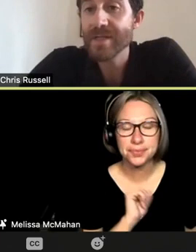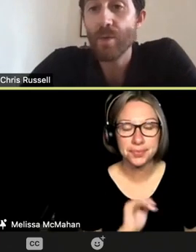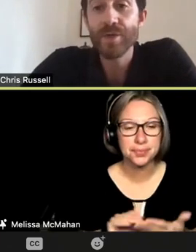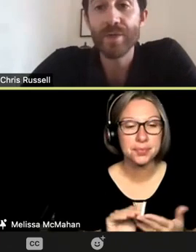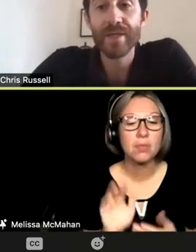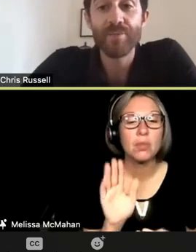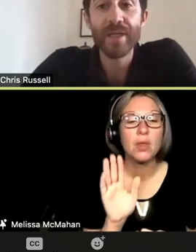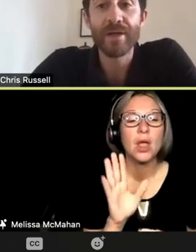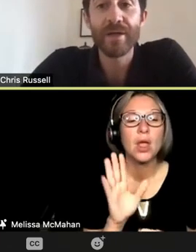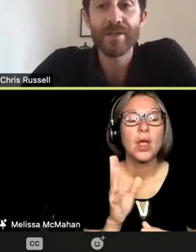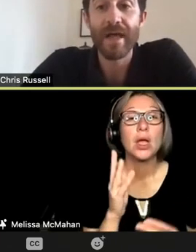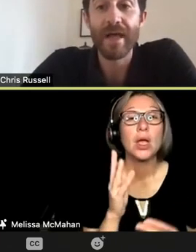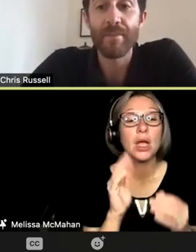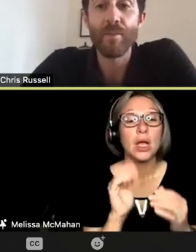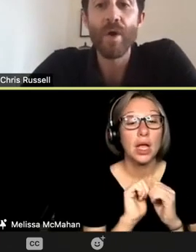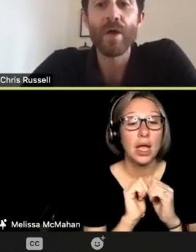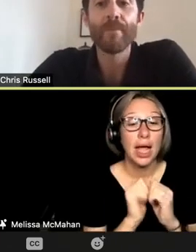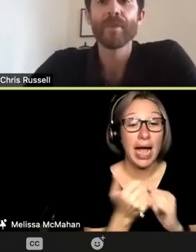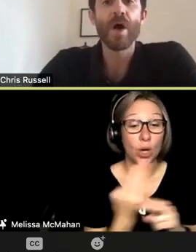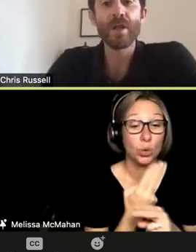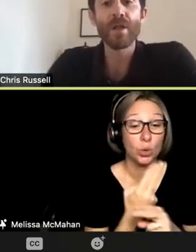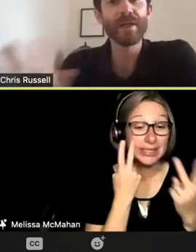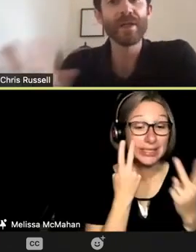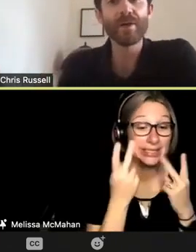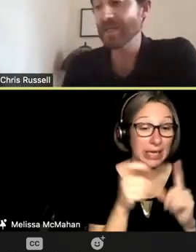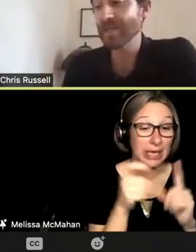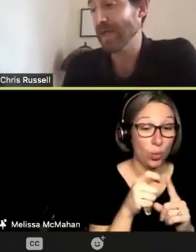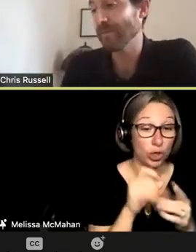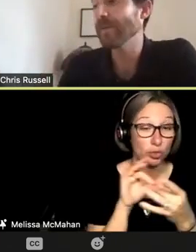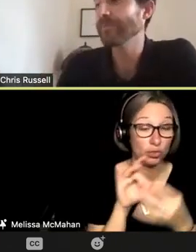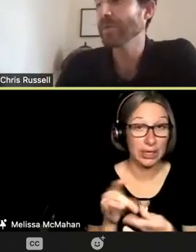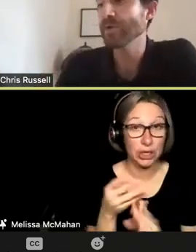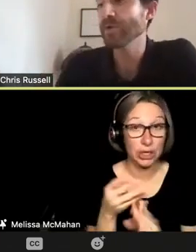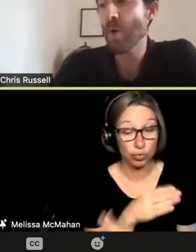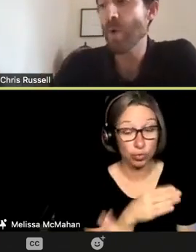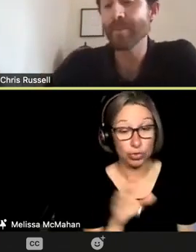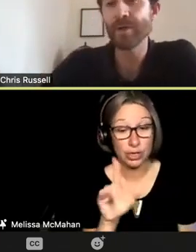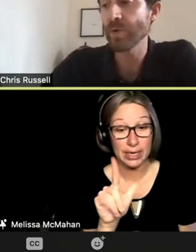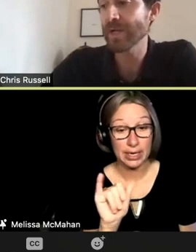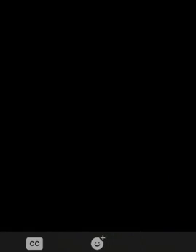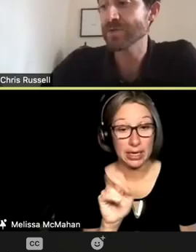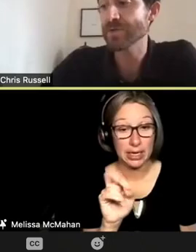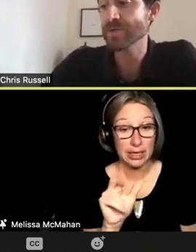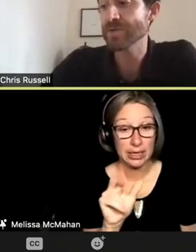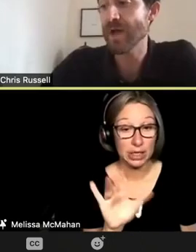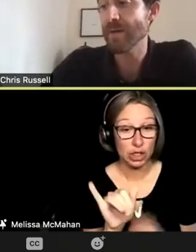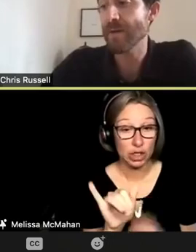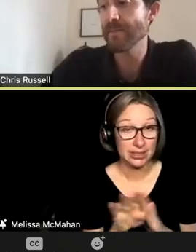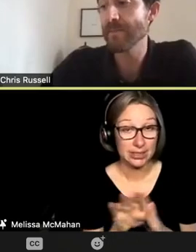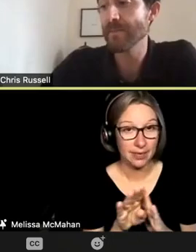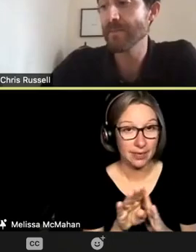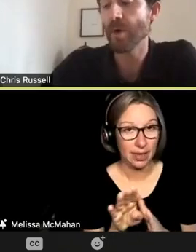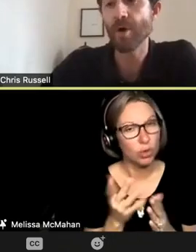How do using sight words relate to pre-literacy development? Well, all of the literacy development you still want to be doing at the